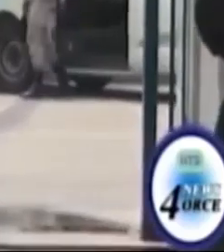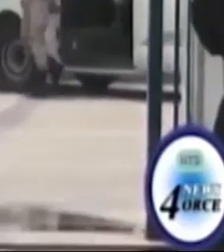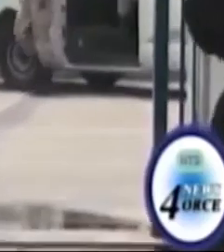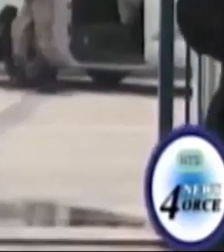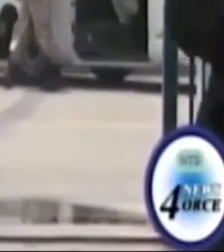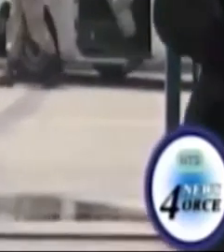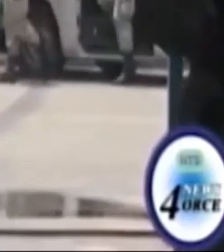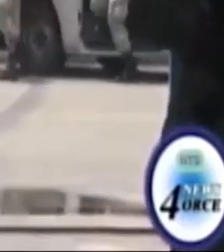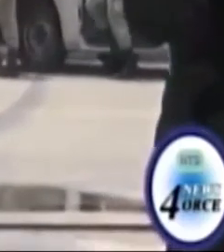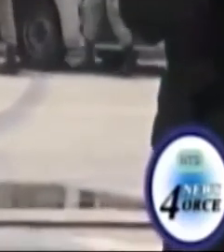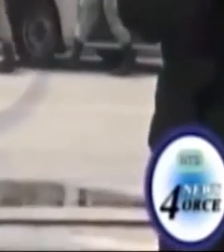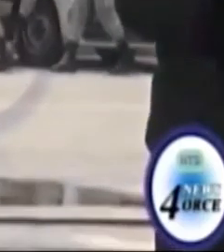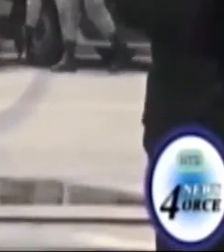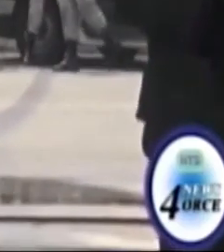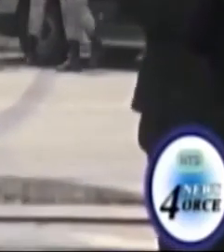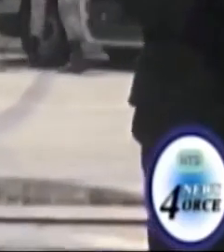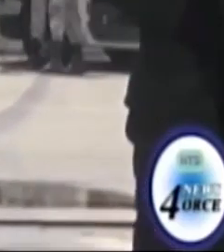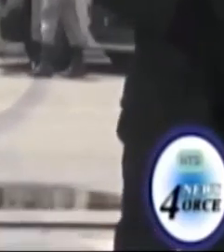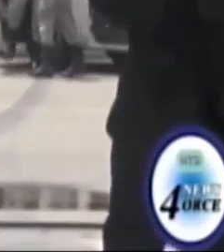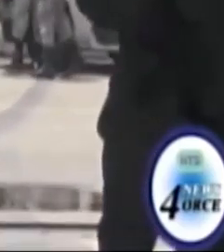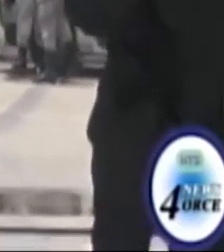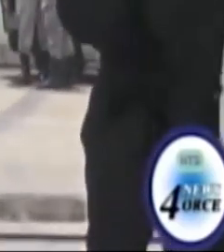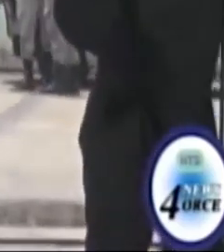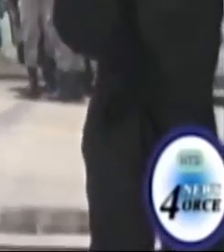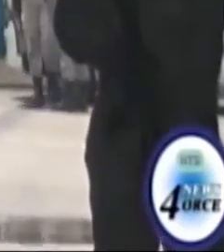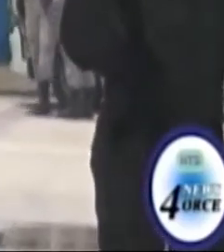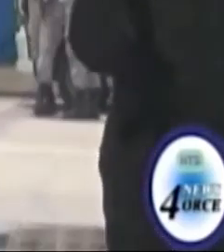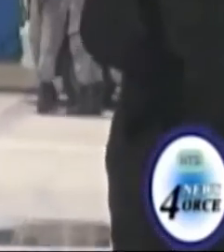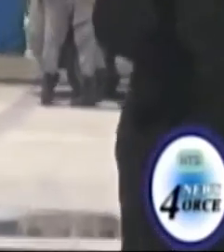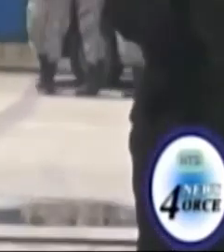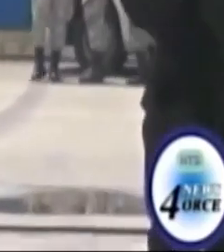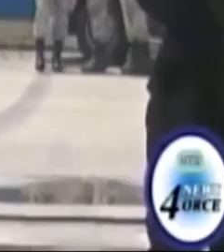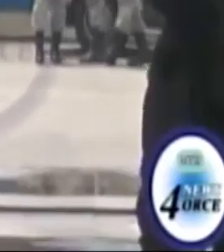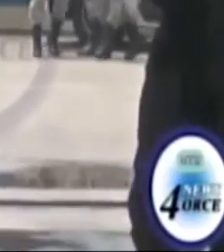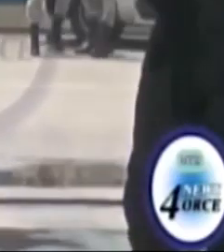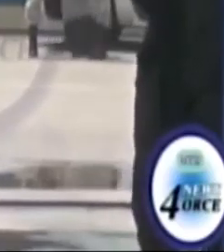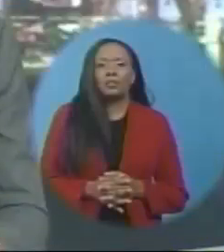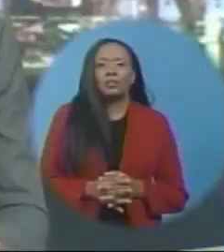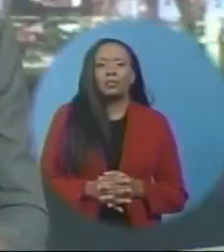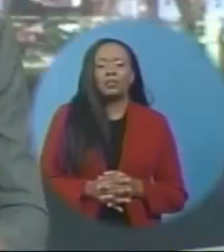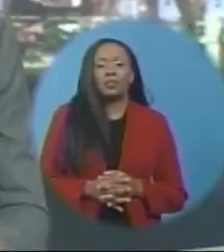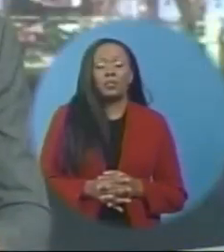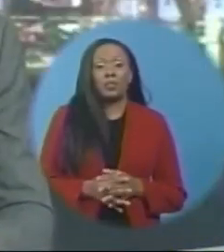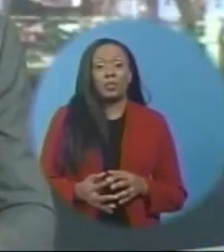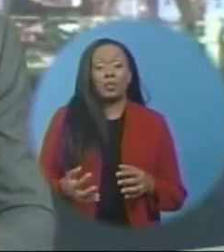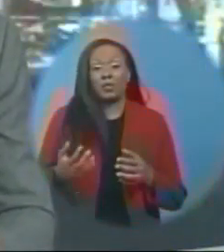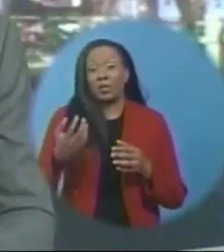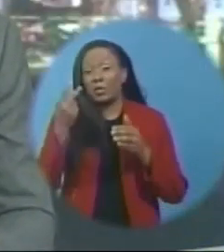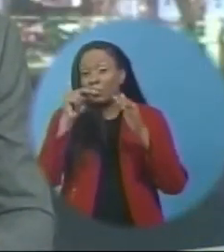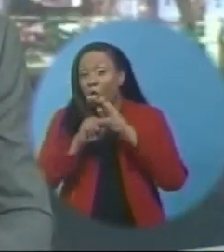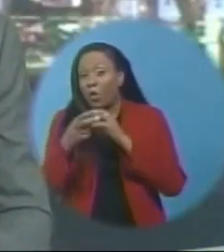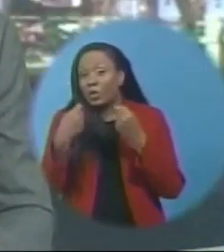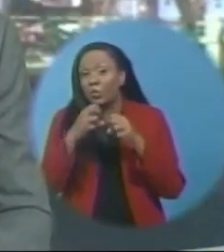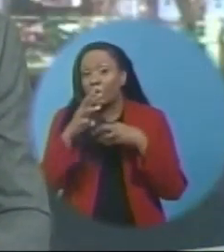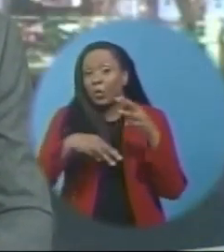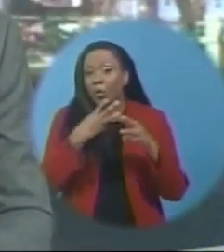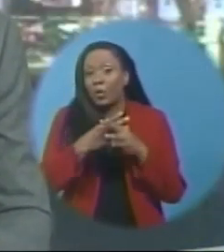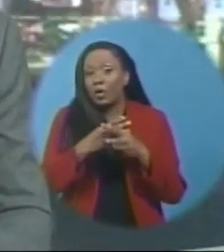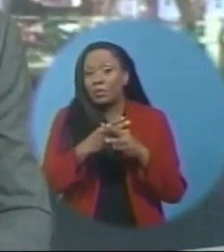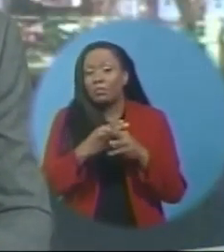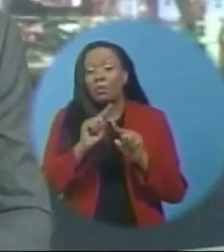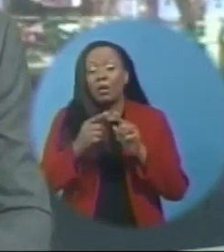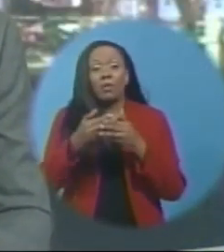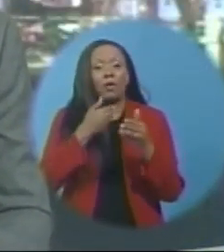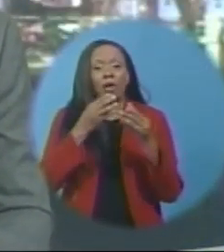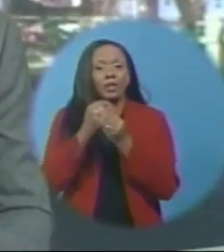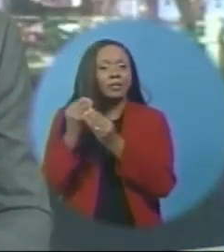Regulations 2017 and issued warrants for the transfer of the inmates to St. Lucia on the weekend. A quick look into the world of sports is just